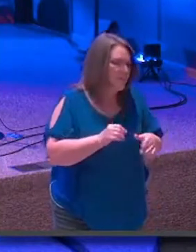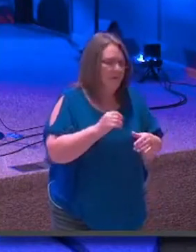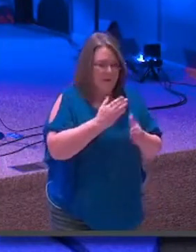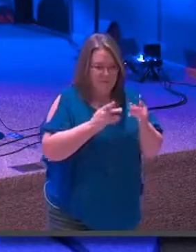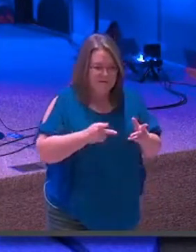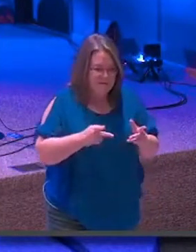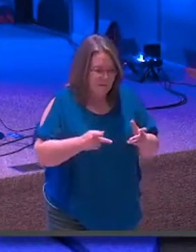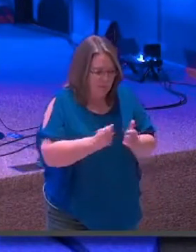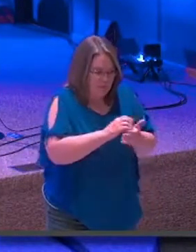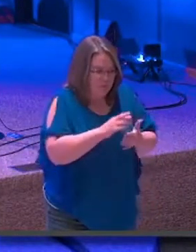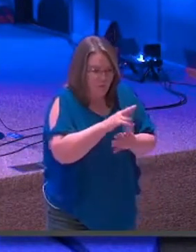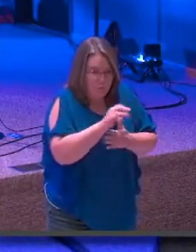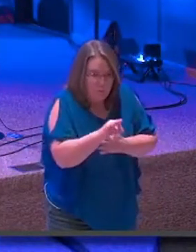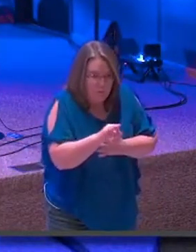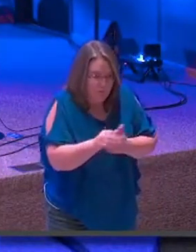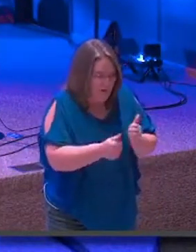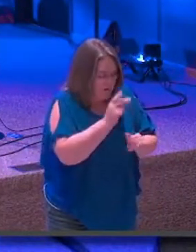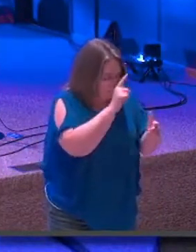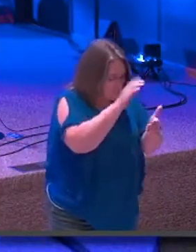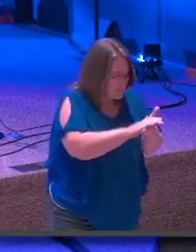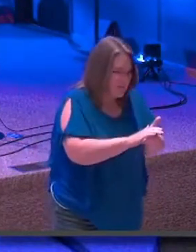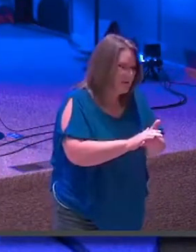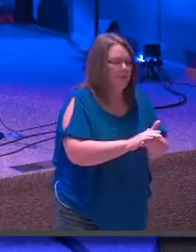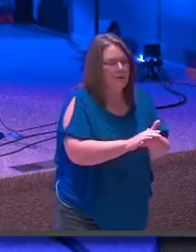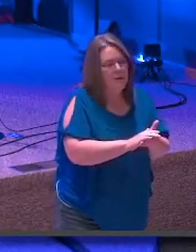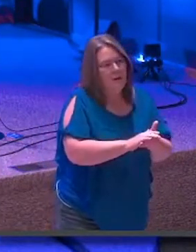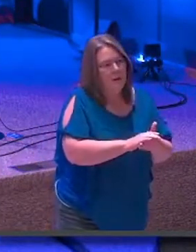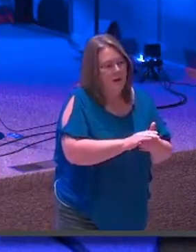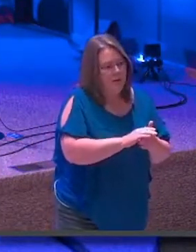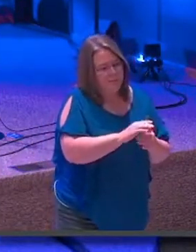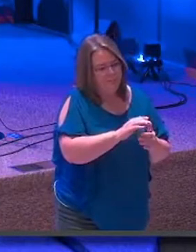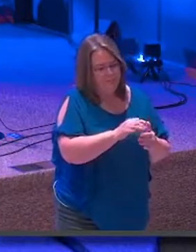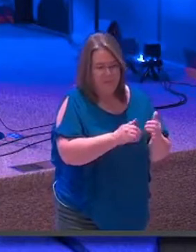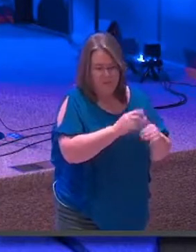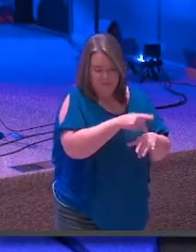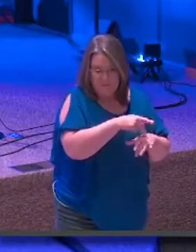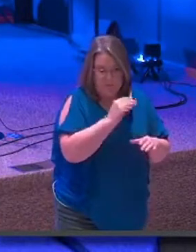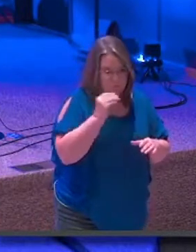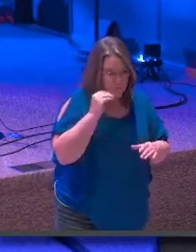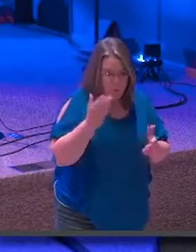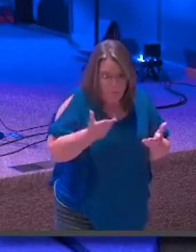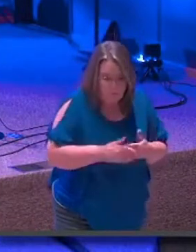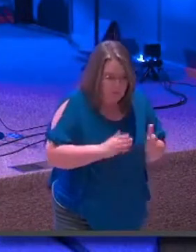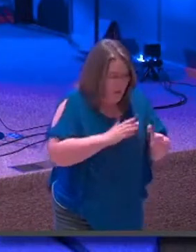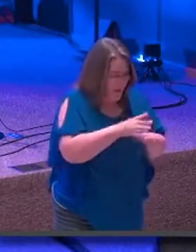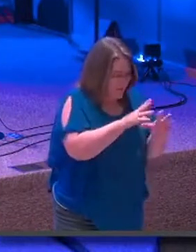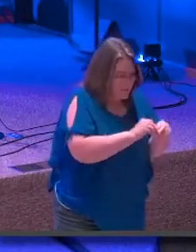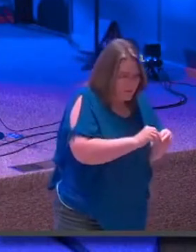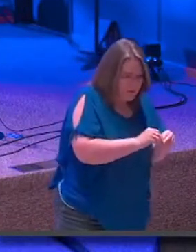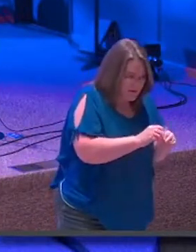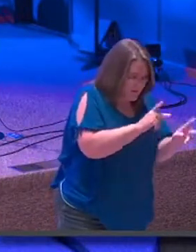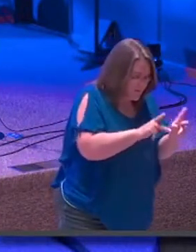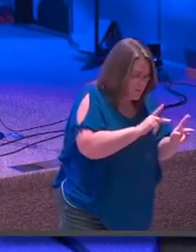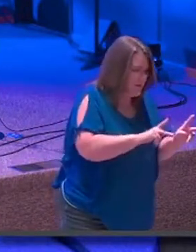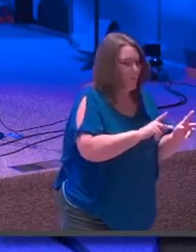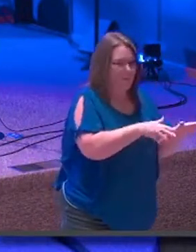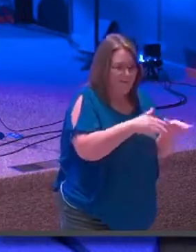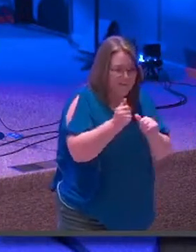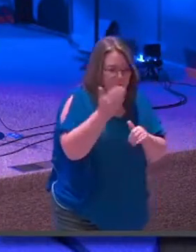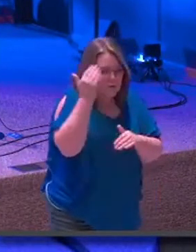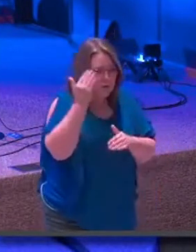roof, and most people believe it was Peter's home. But after the meeting, after the crowd had left, you know